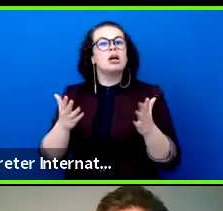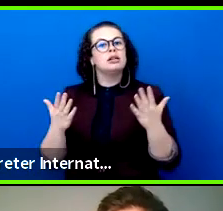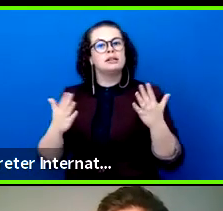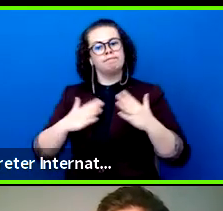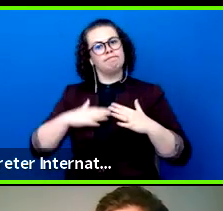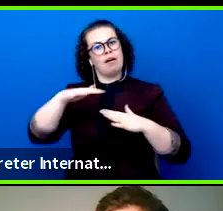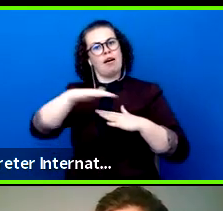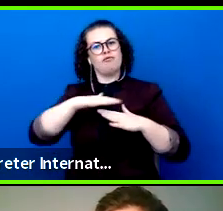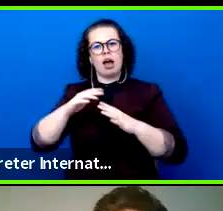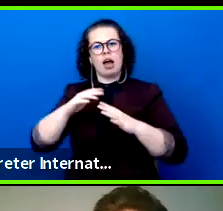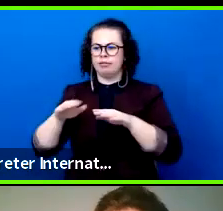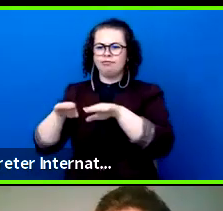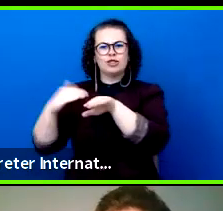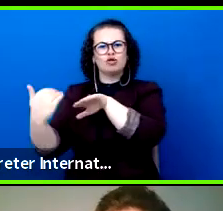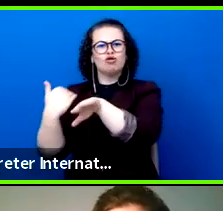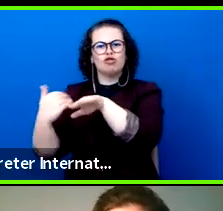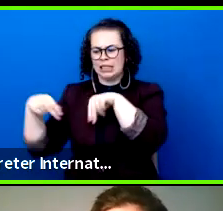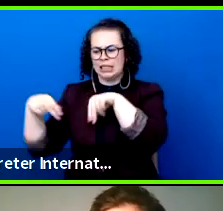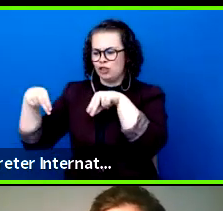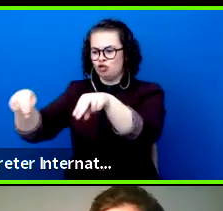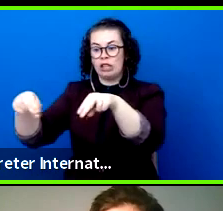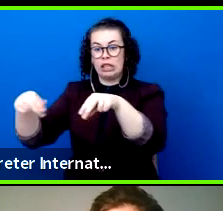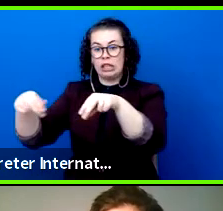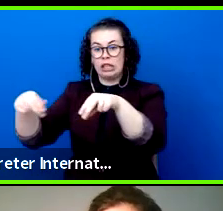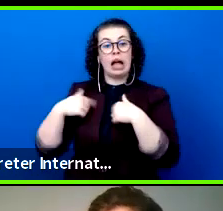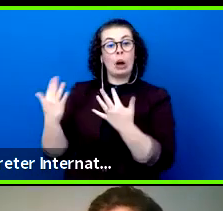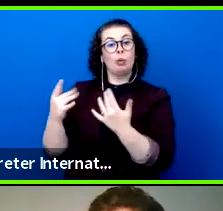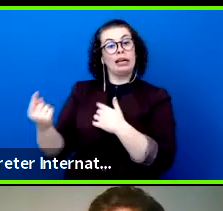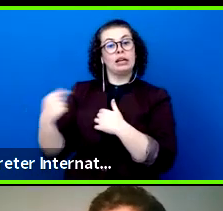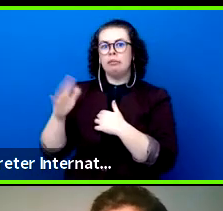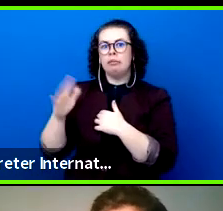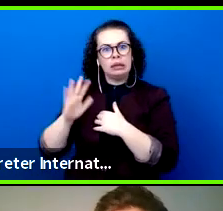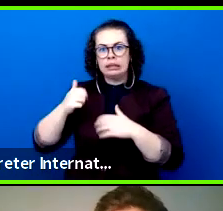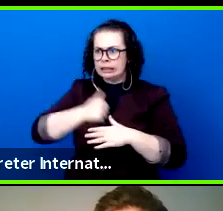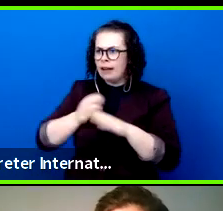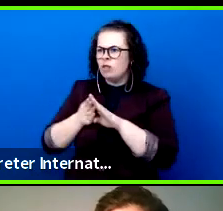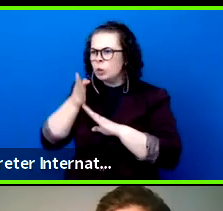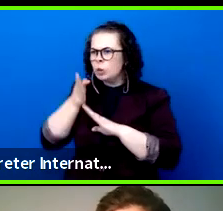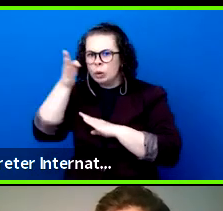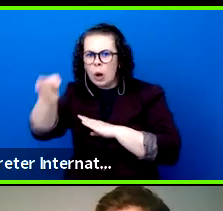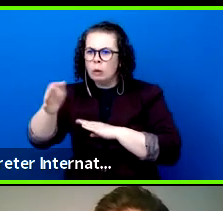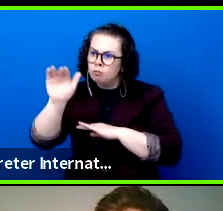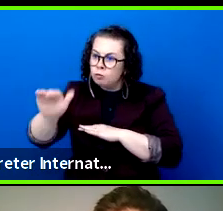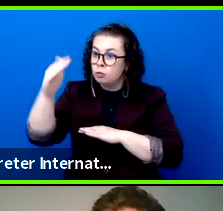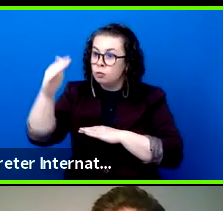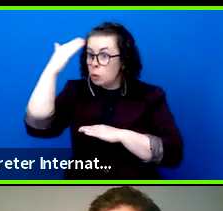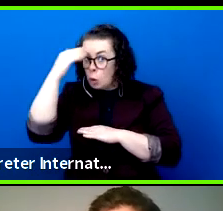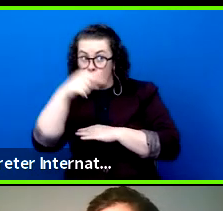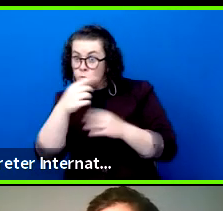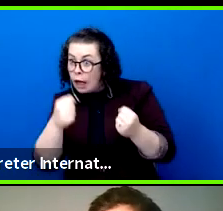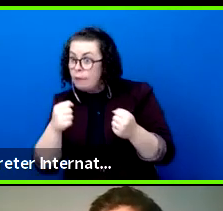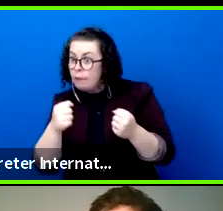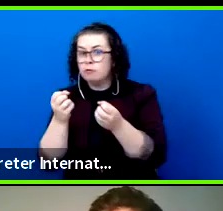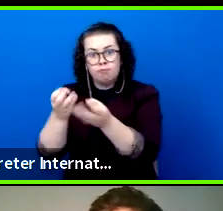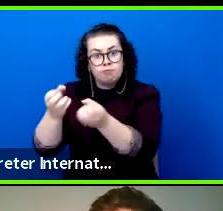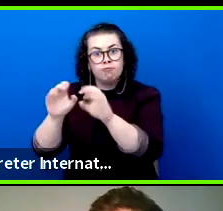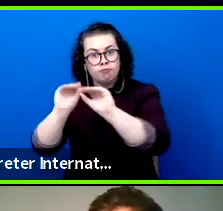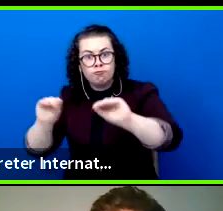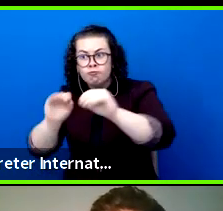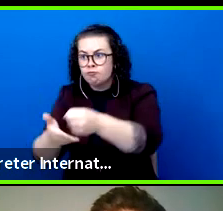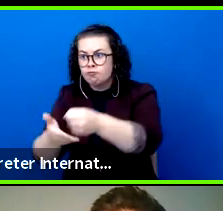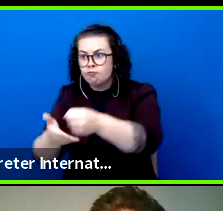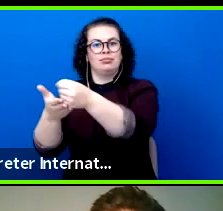access and to not wait for people to come, but to go into the rural areas, go into the spaces and